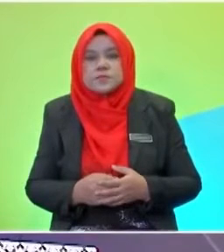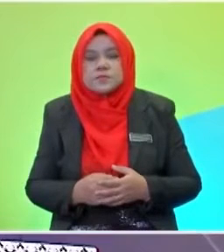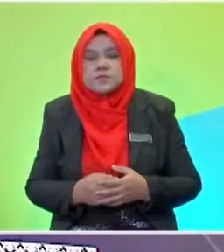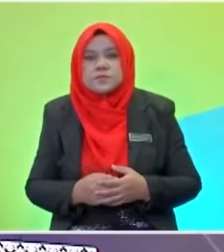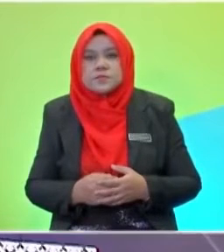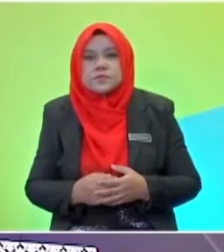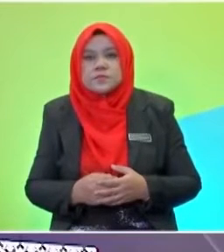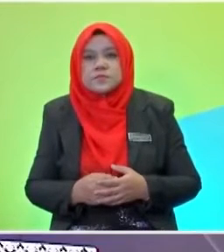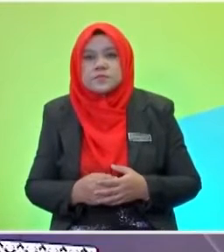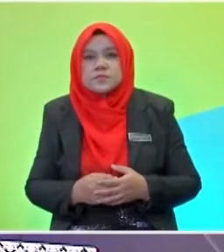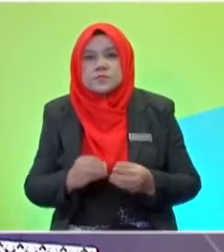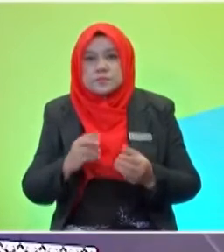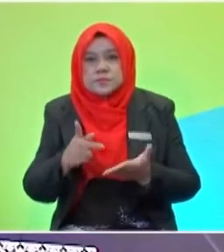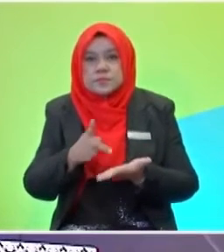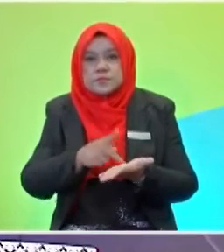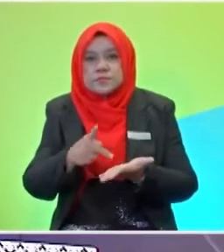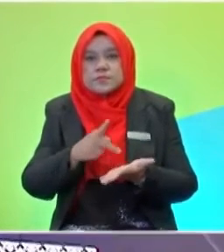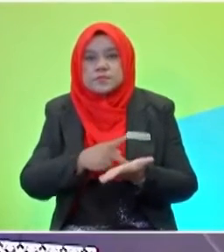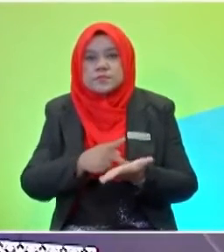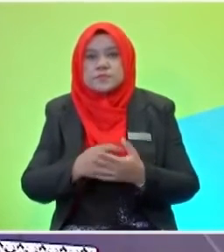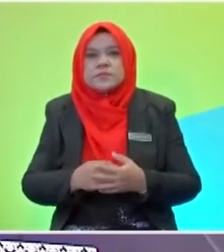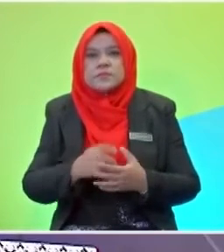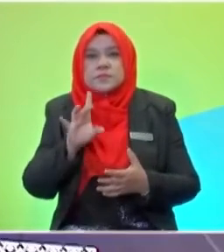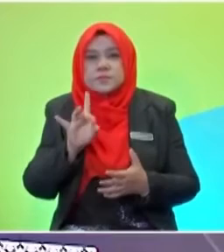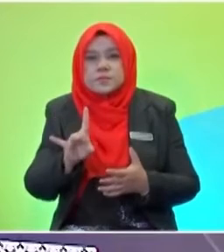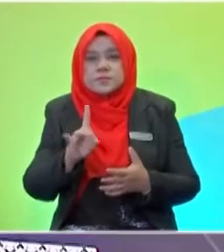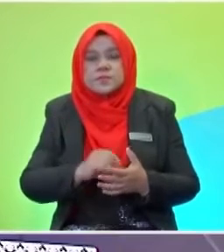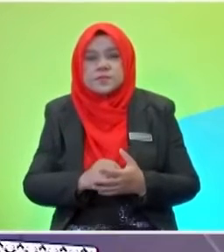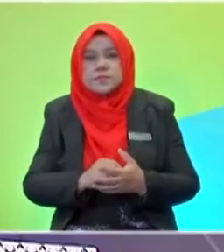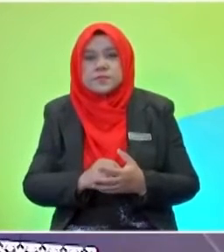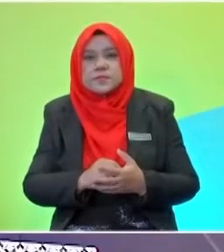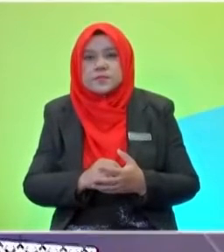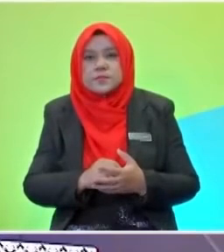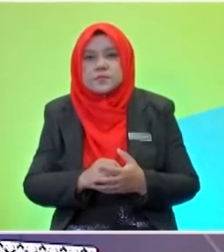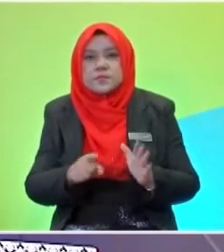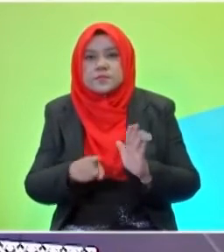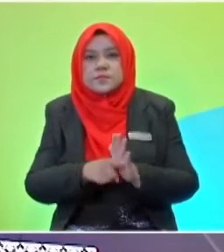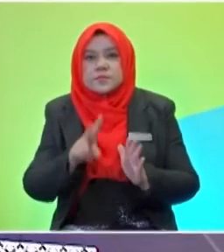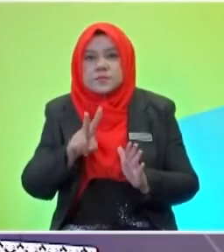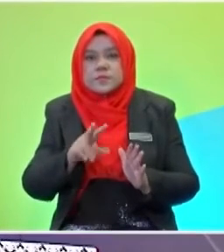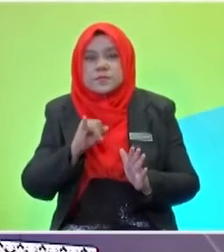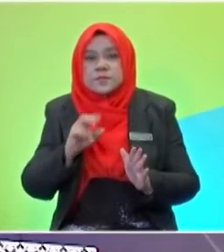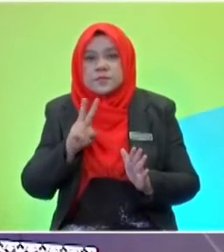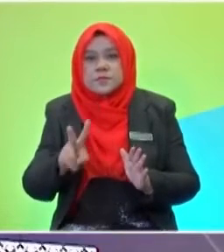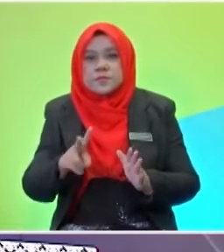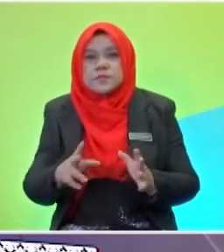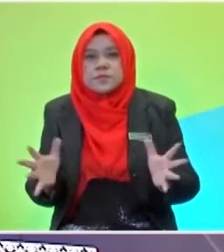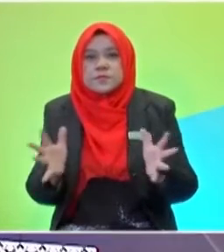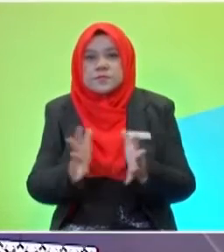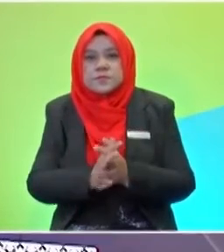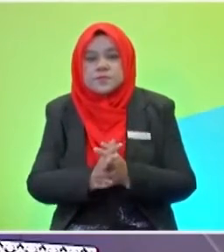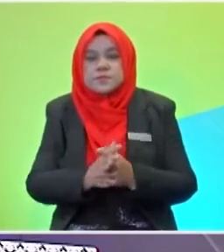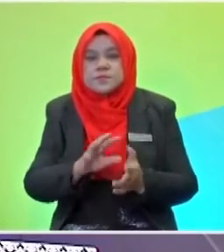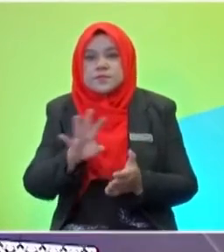must write below 2, 8. 4 times 2, 8. 1 times 2 is 2. So when you add these two, you will get